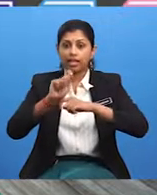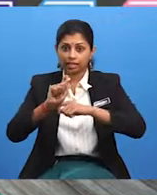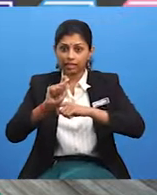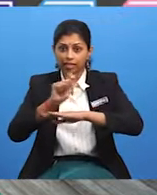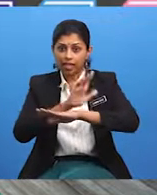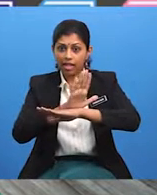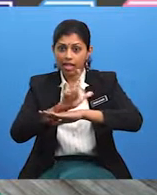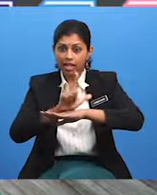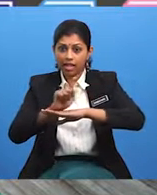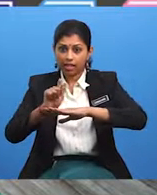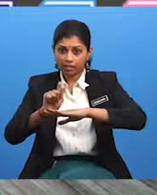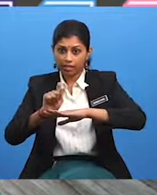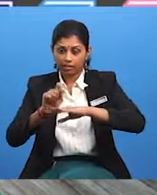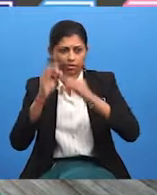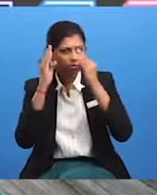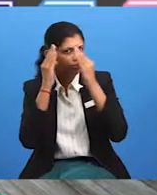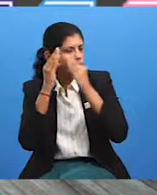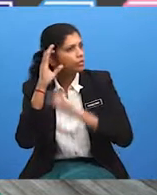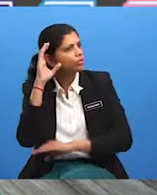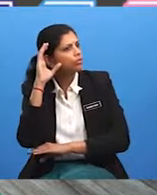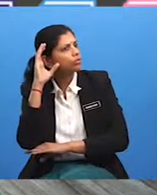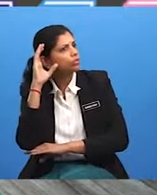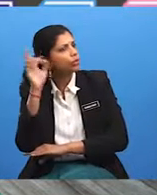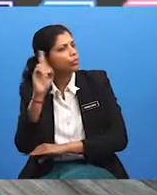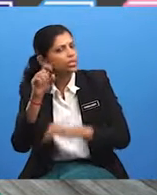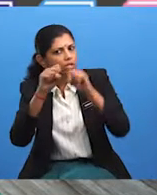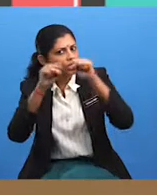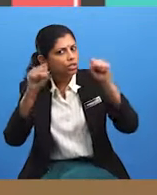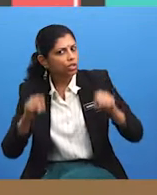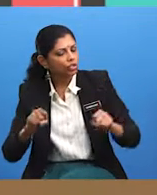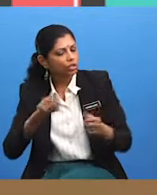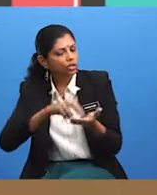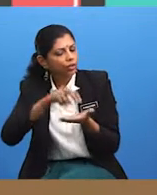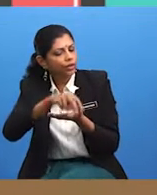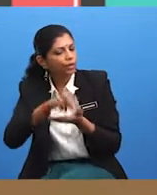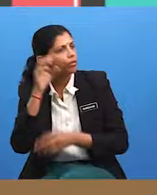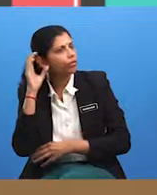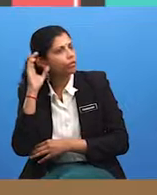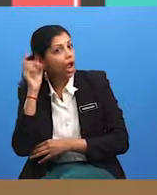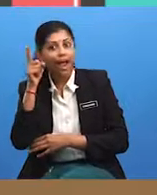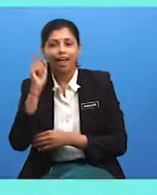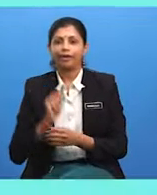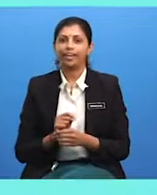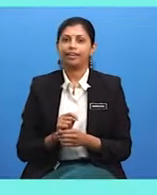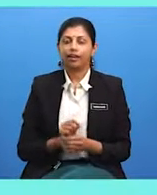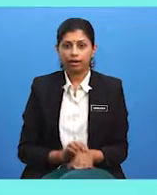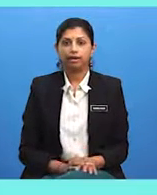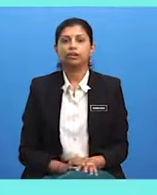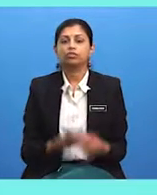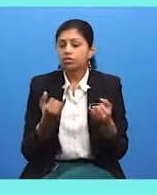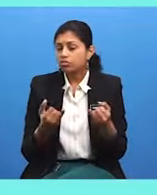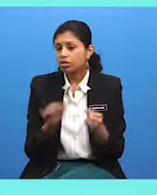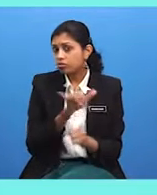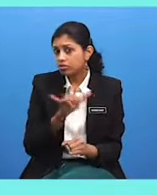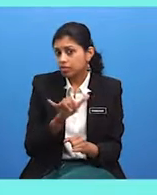listening for a particular station he wants to get off. So here, we need to listen to